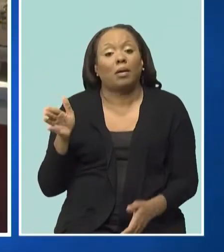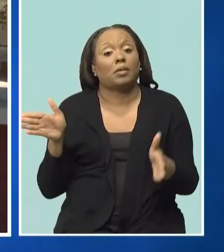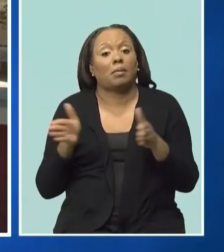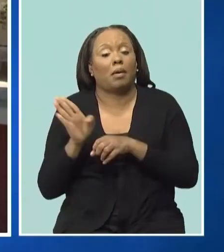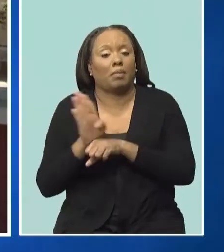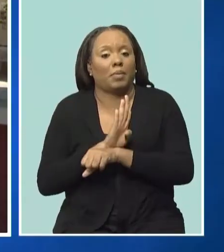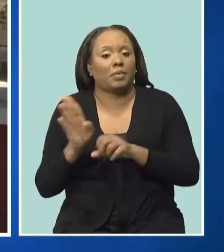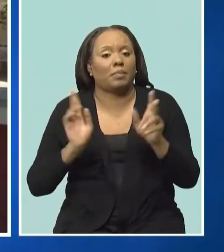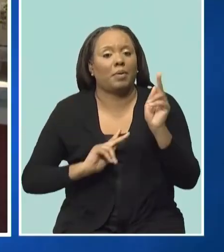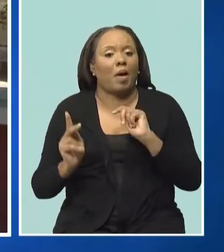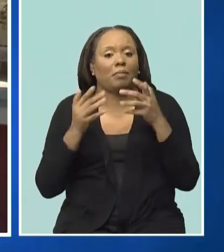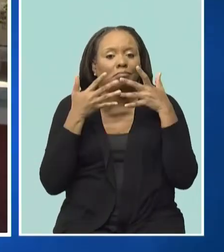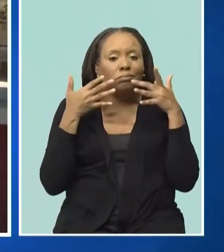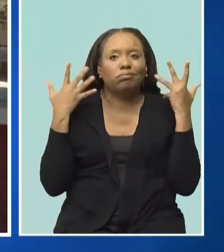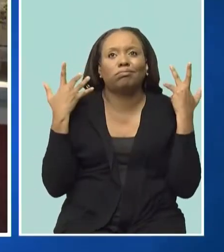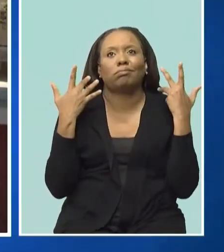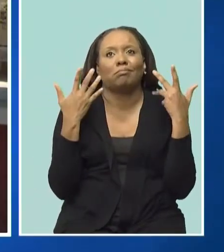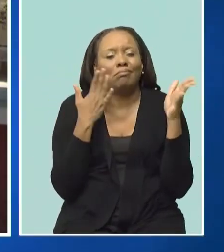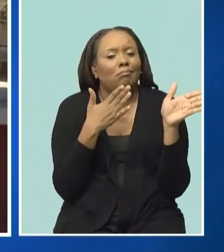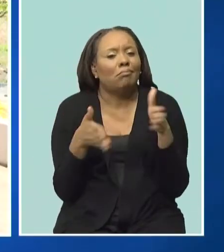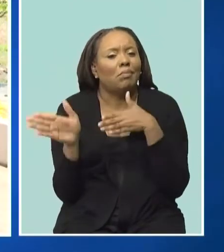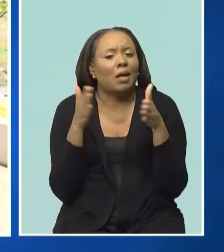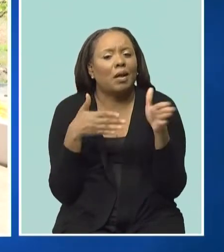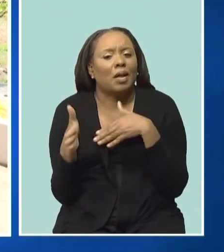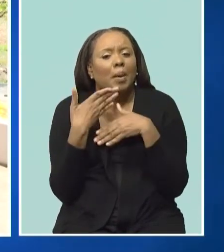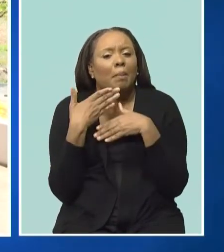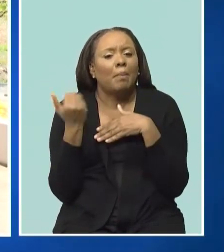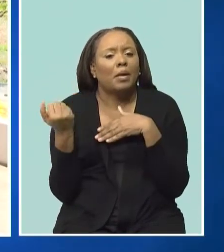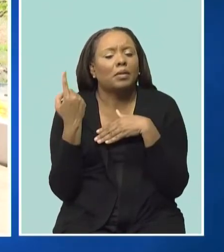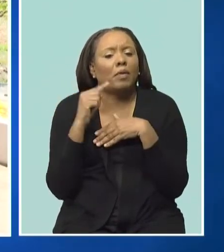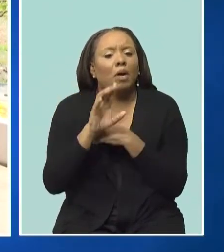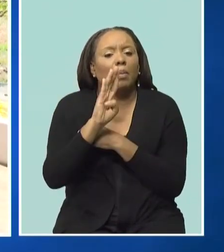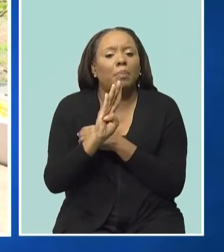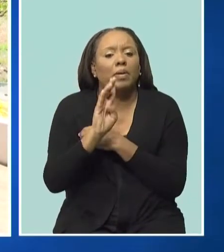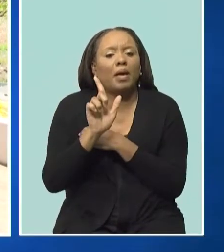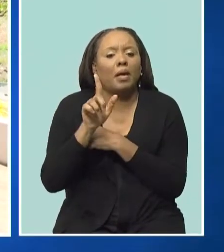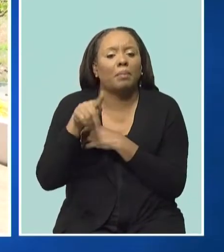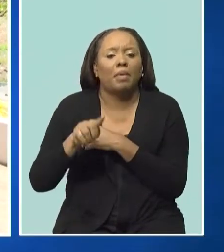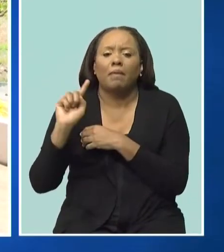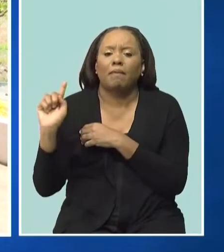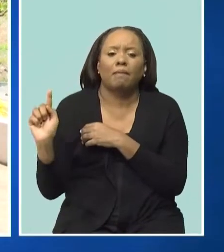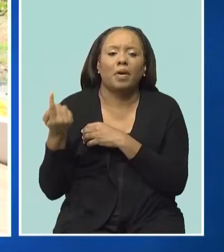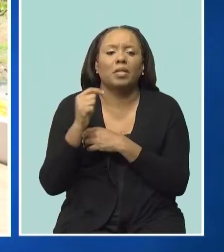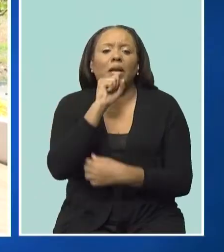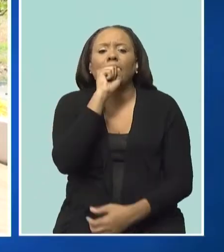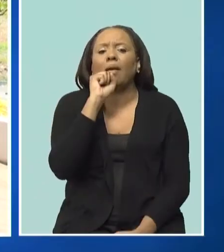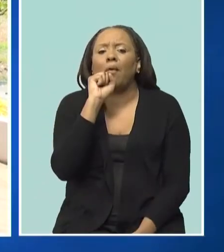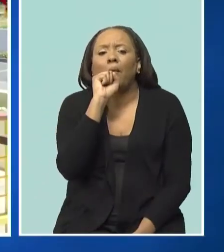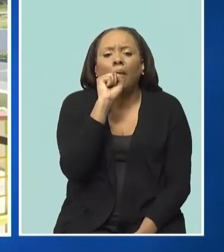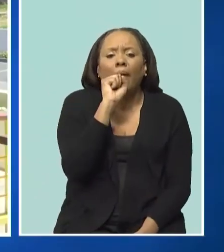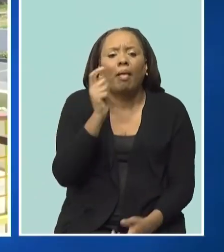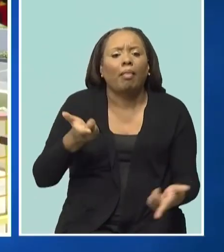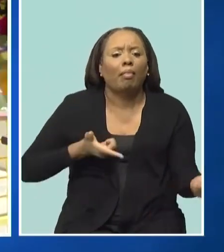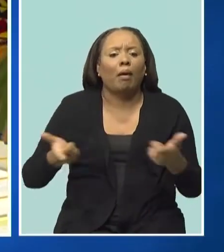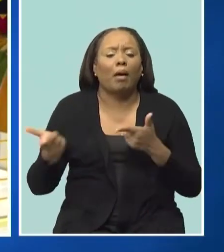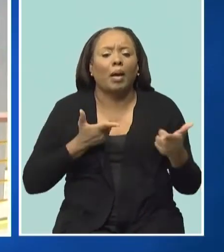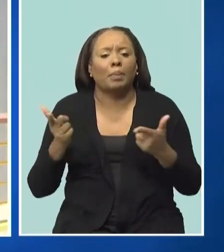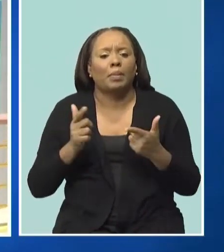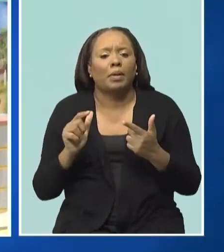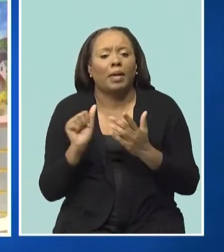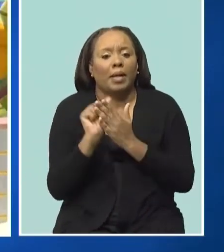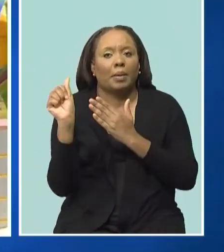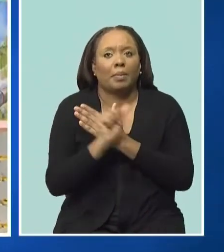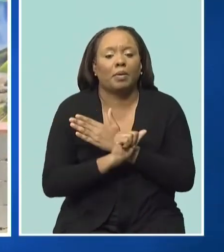were all smiles and plotting their best approaches for the party's first karaoke line, which comes off on the 21st of